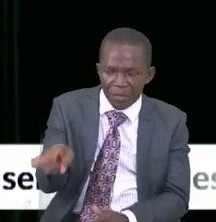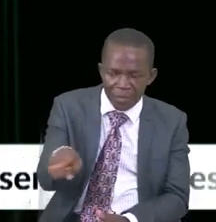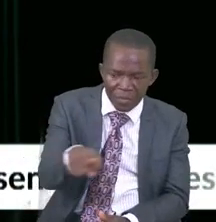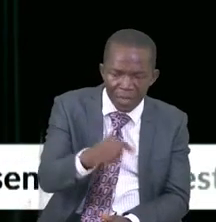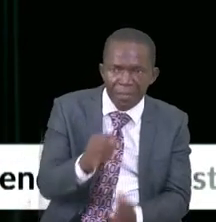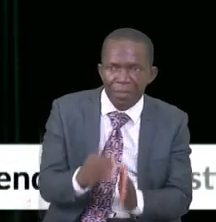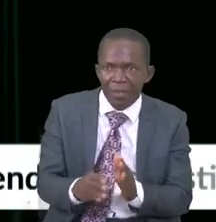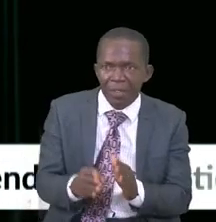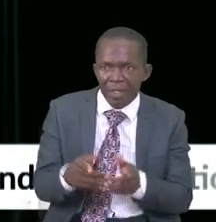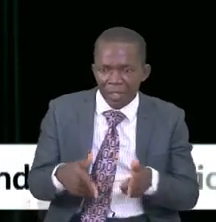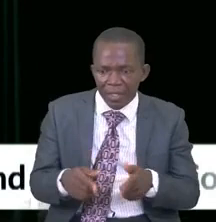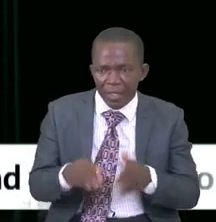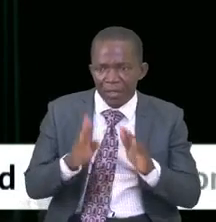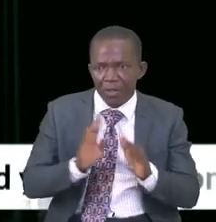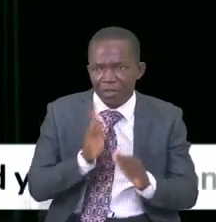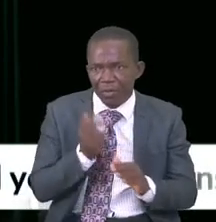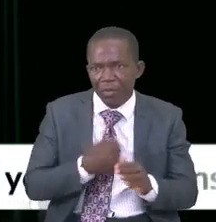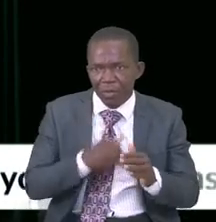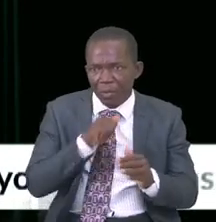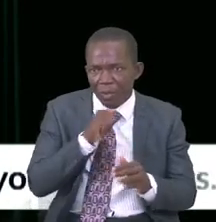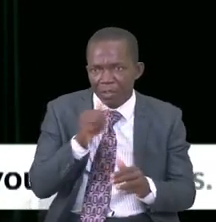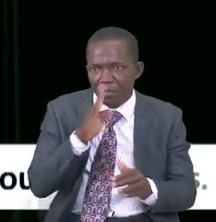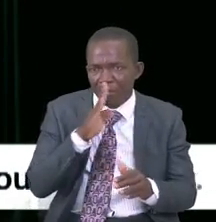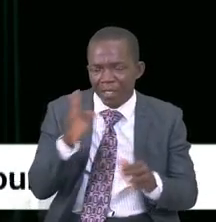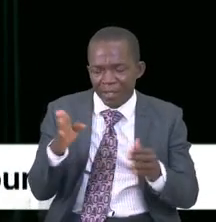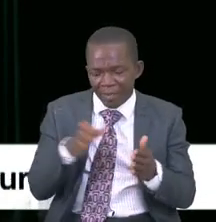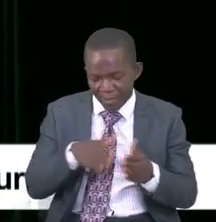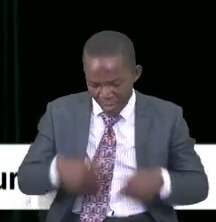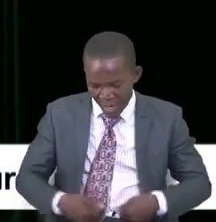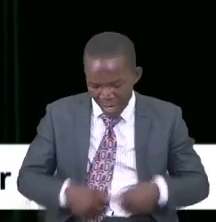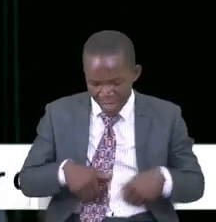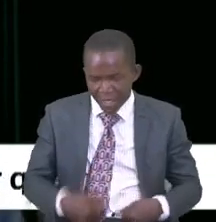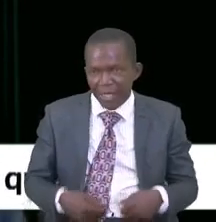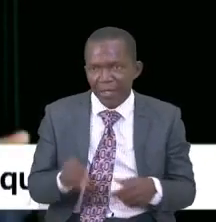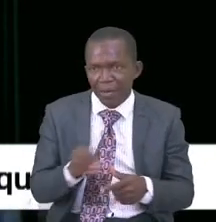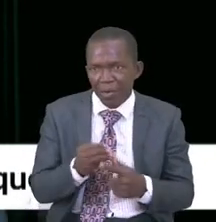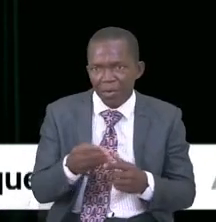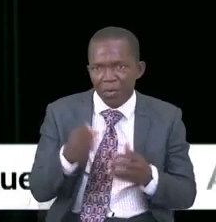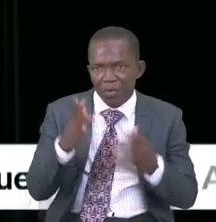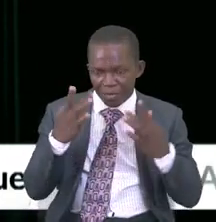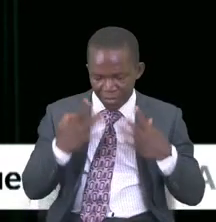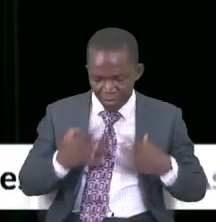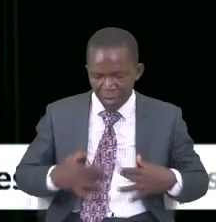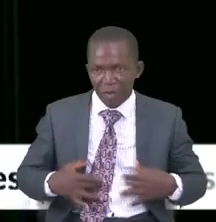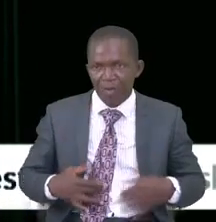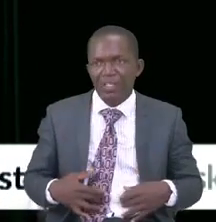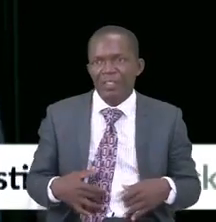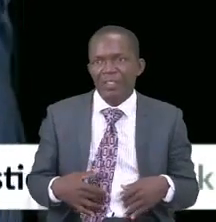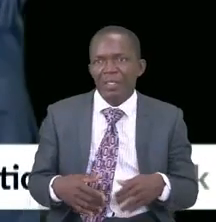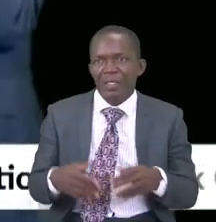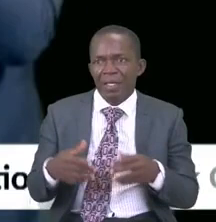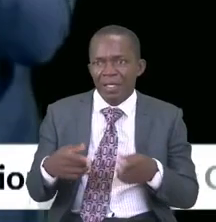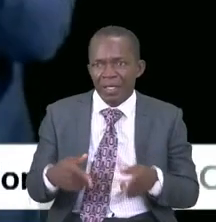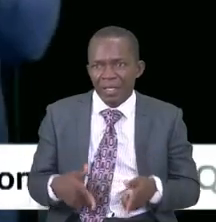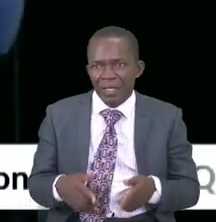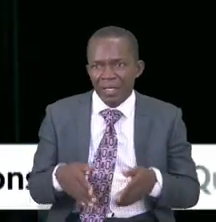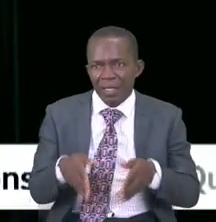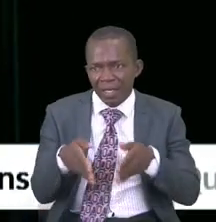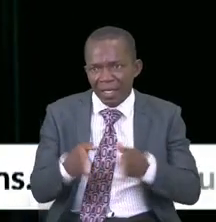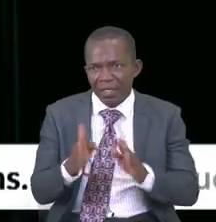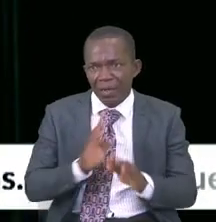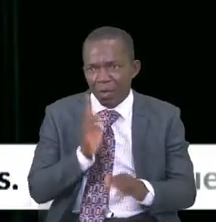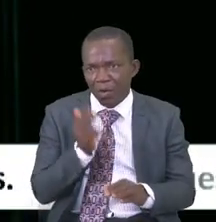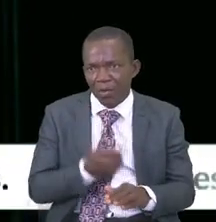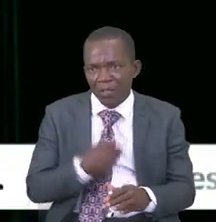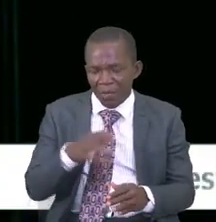be disgusted with them. Let's not give up on them. Let's not say, well, he failed before. I don't think he can succeed. He will